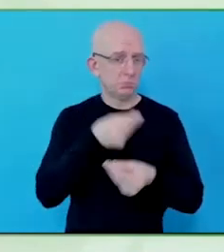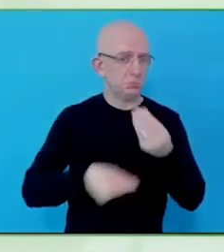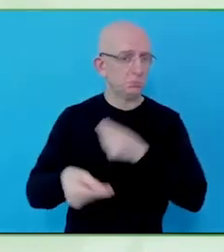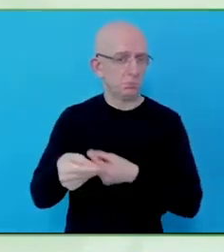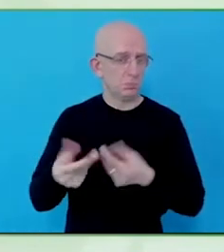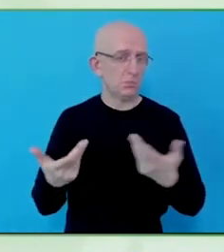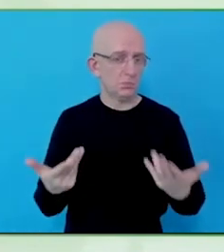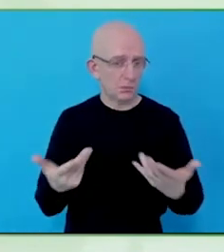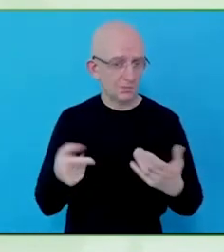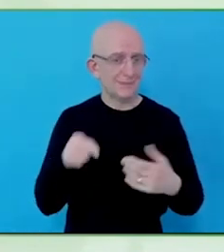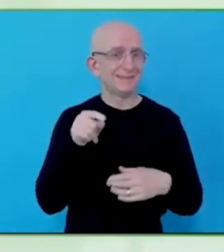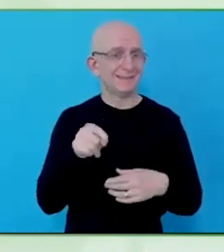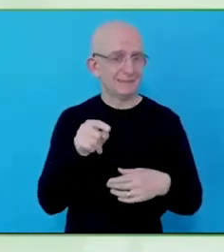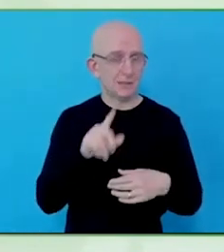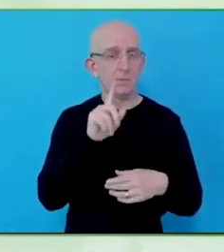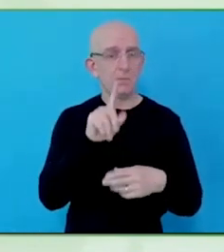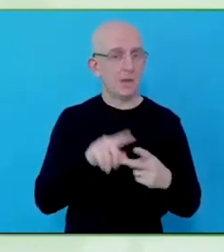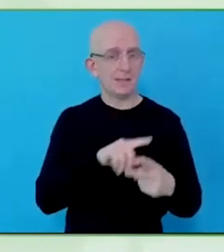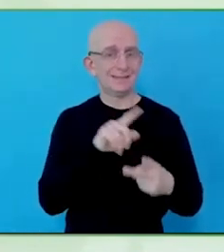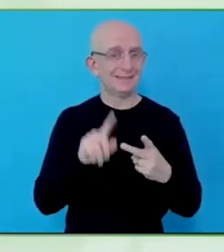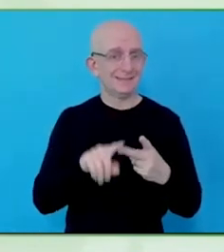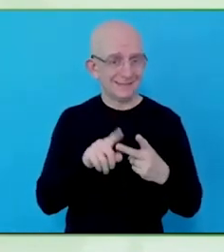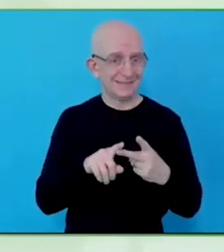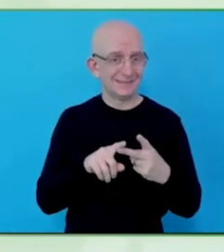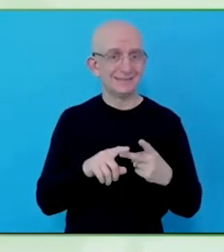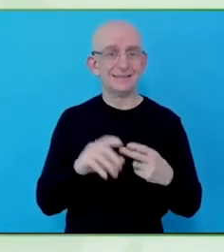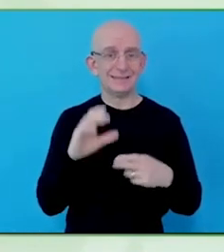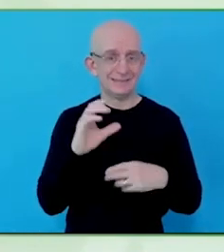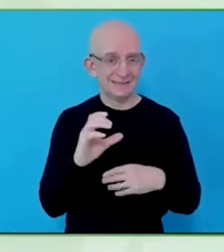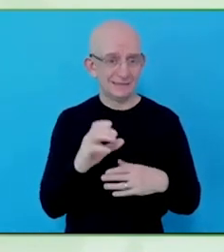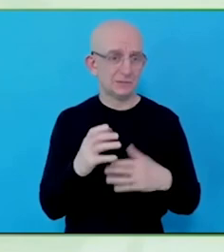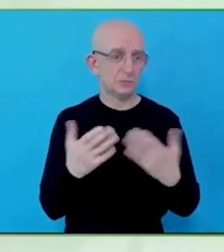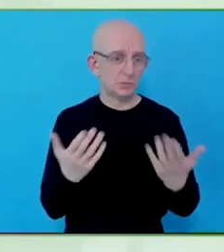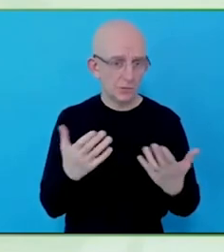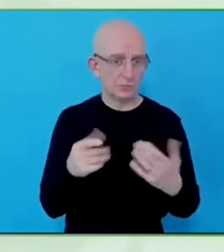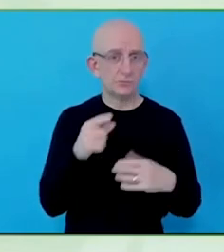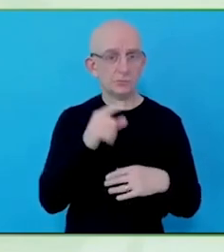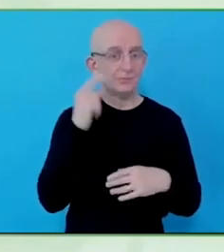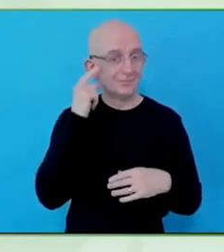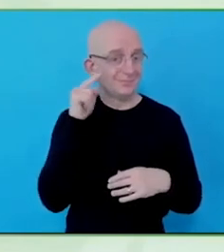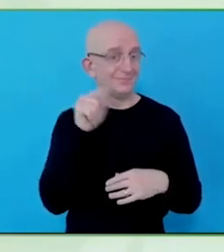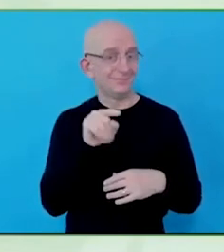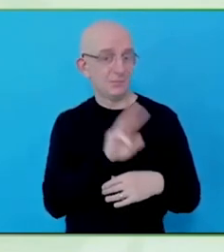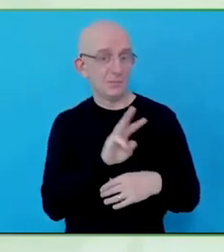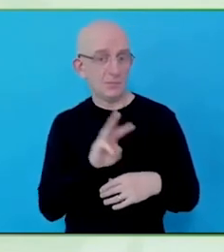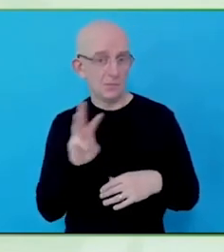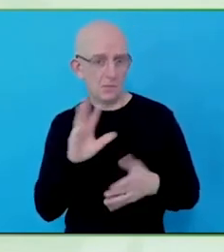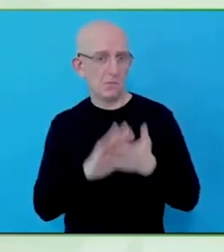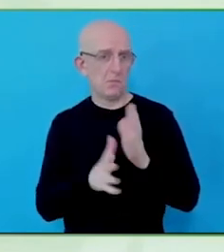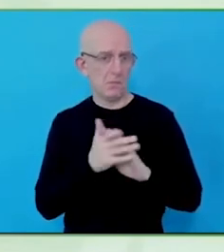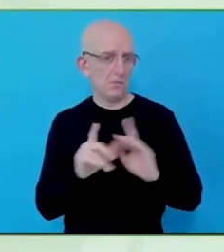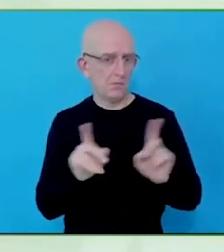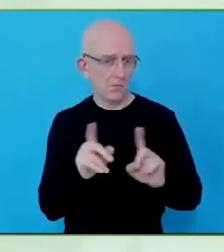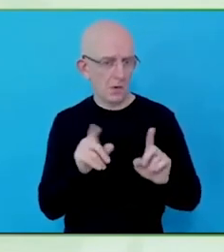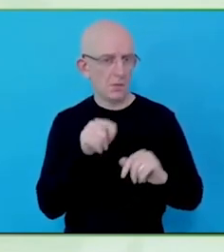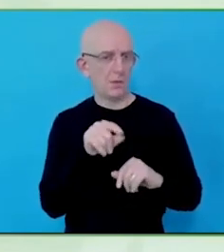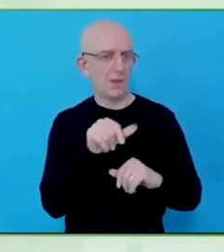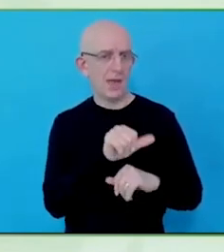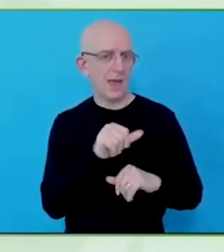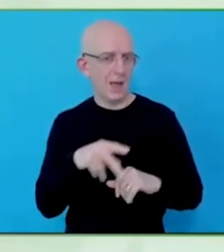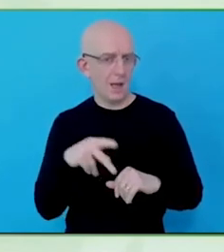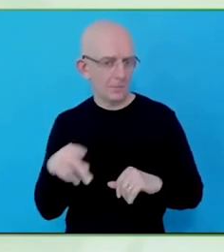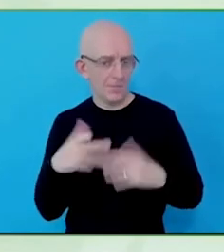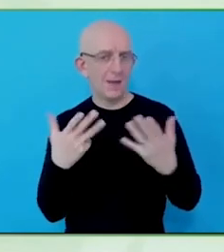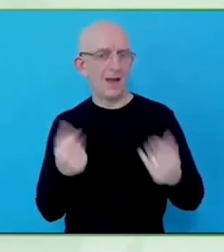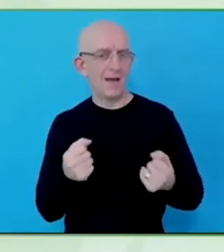be kept in mind. The communication, communicating internally to the company about accessibility goals, and then communicating